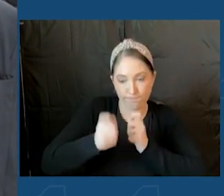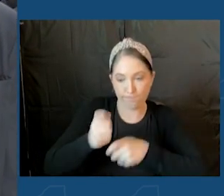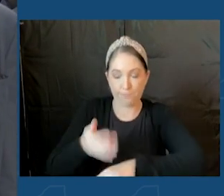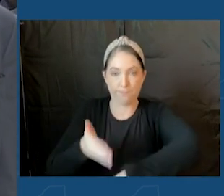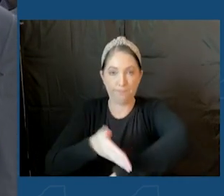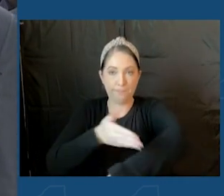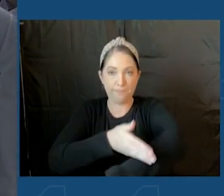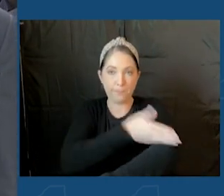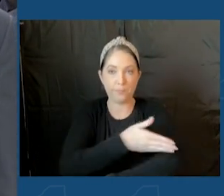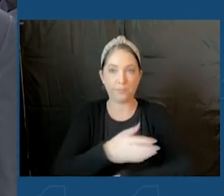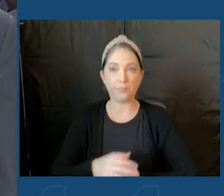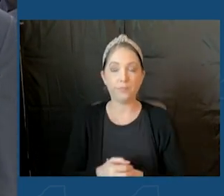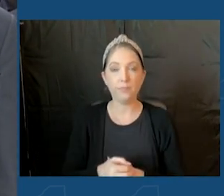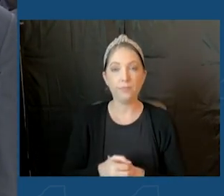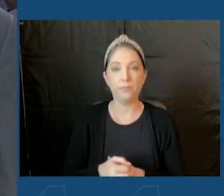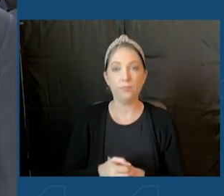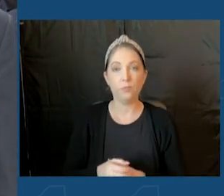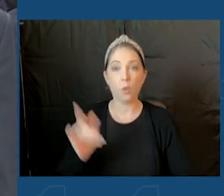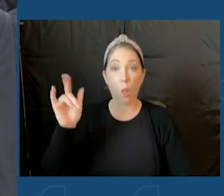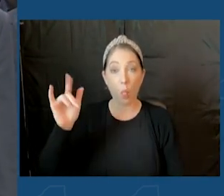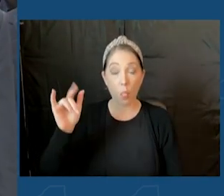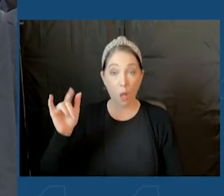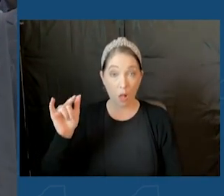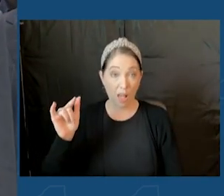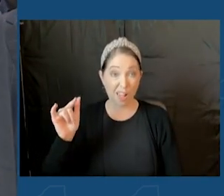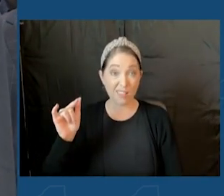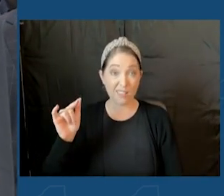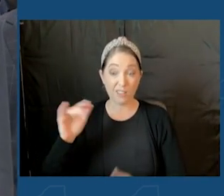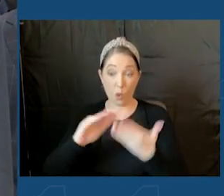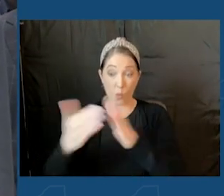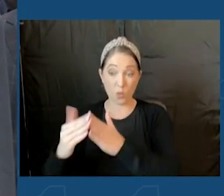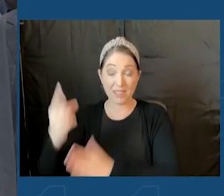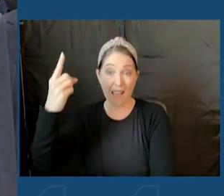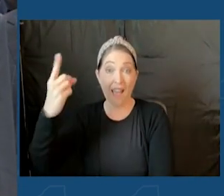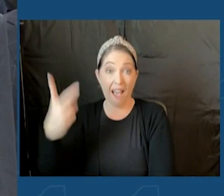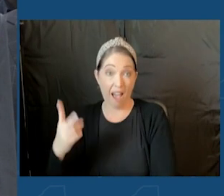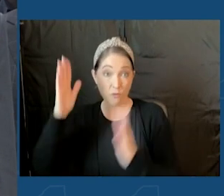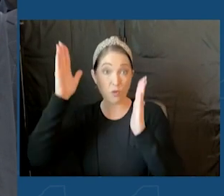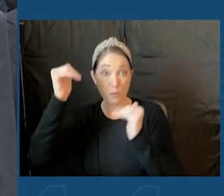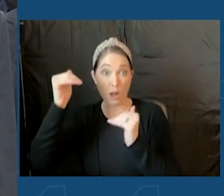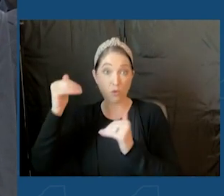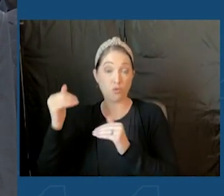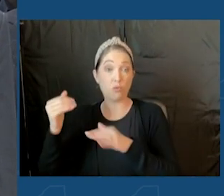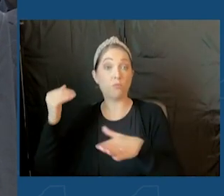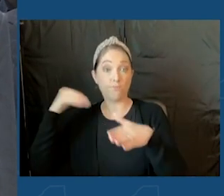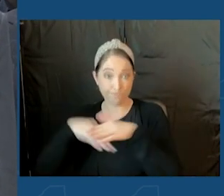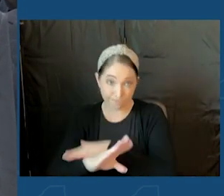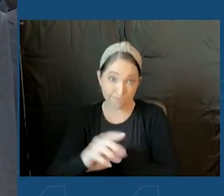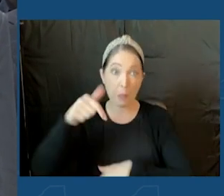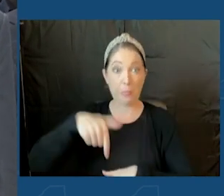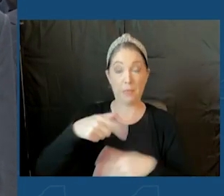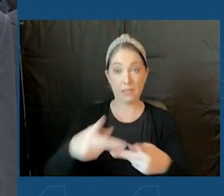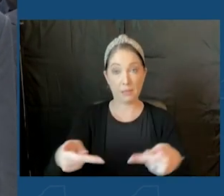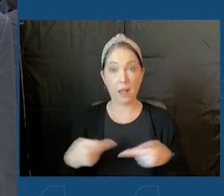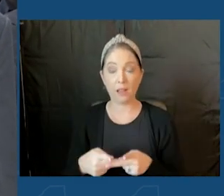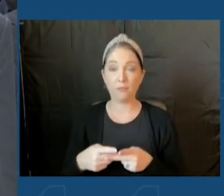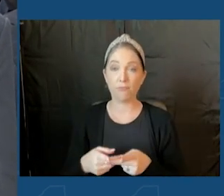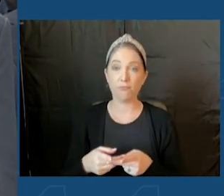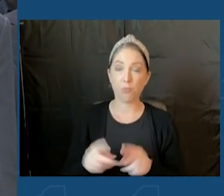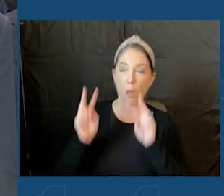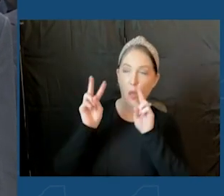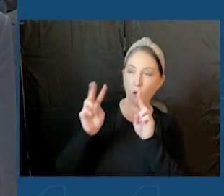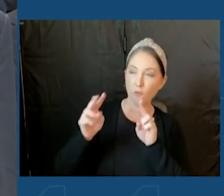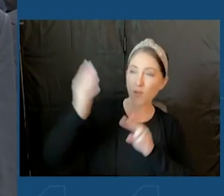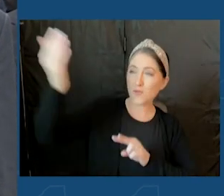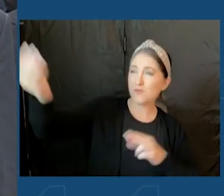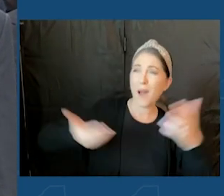of Long Island commuters are expected to go through this terminal. We look forward to welcoming them with a world-class experience.